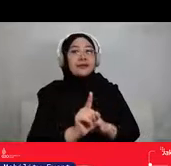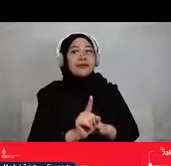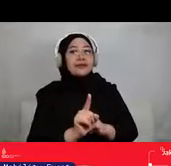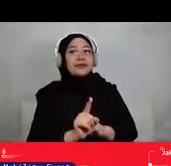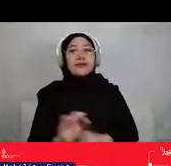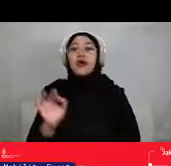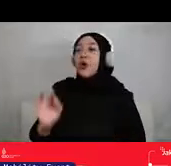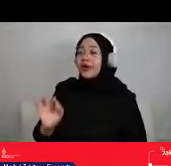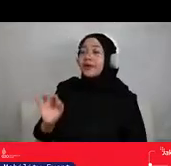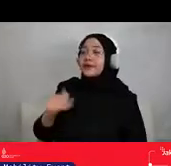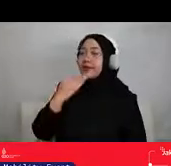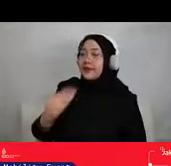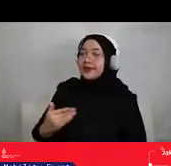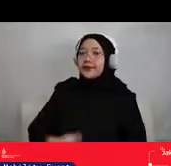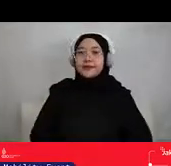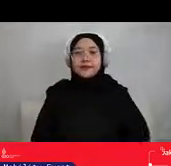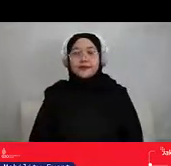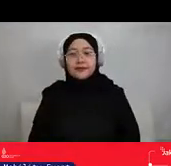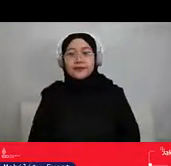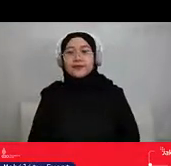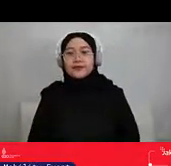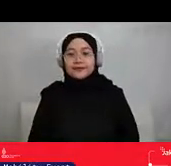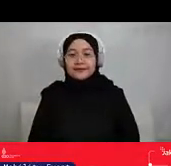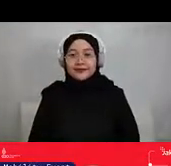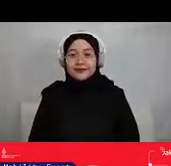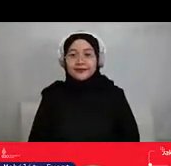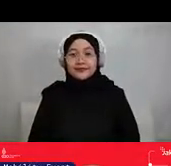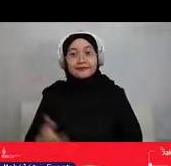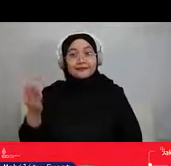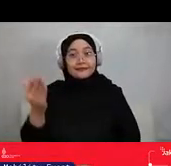Yeah, thank you. Thank you very much. Please continue.